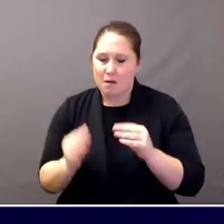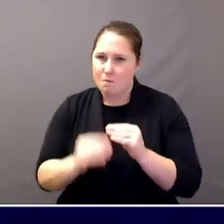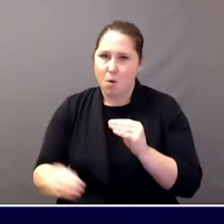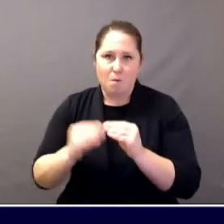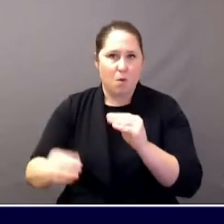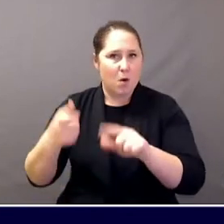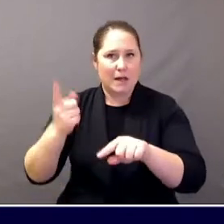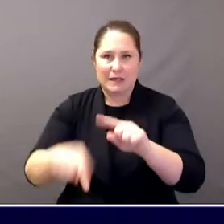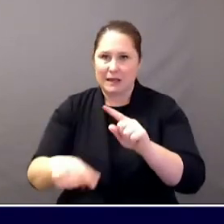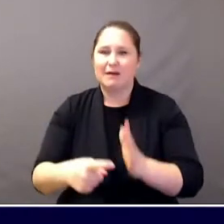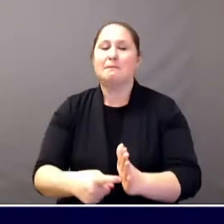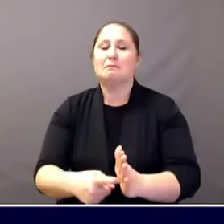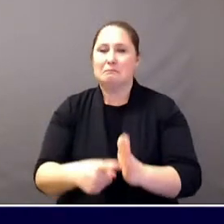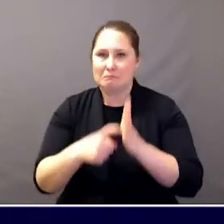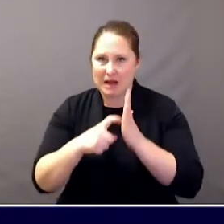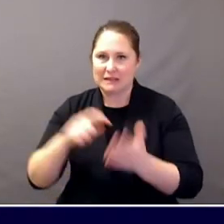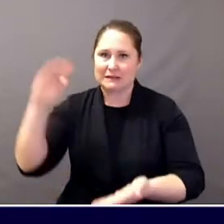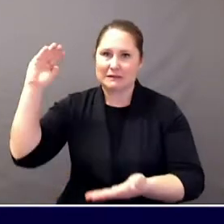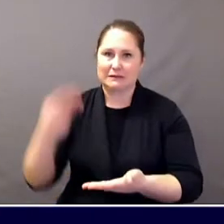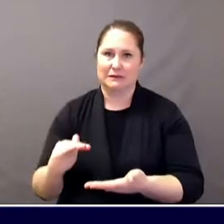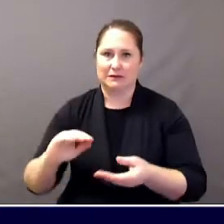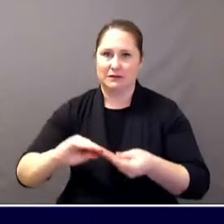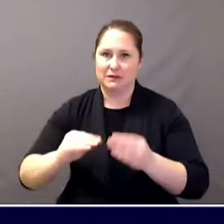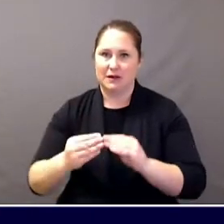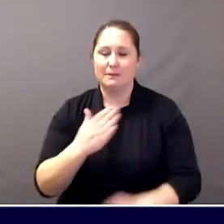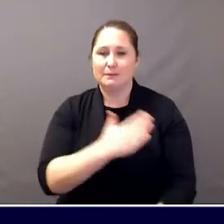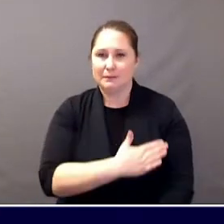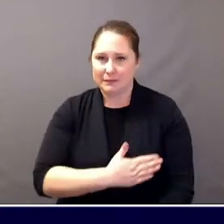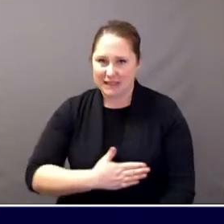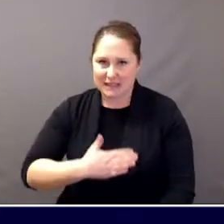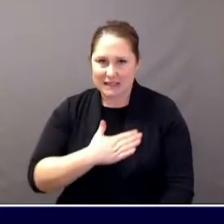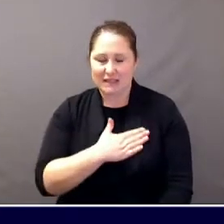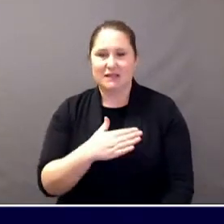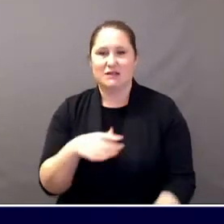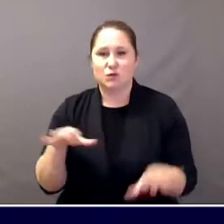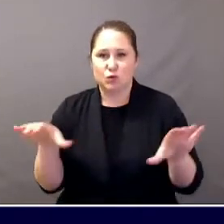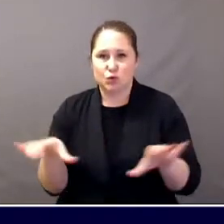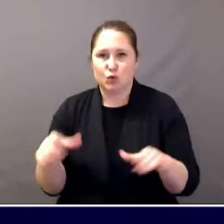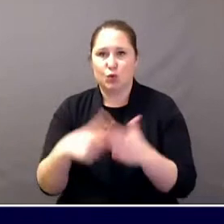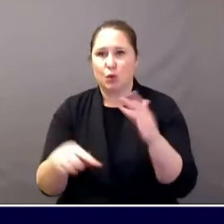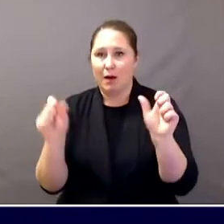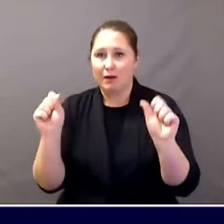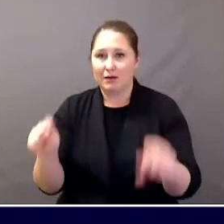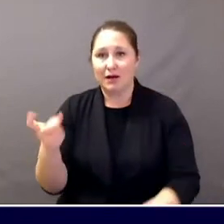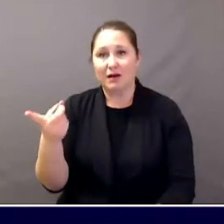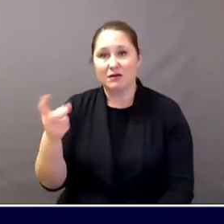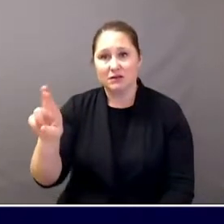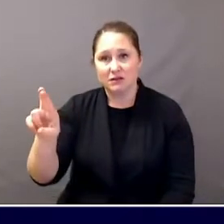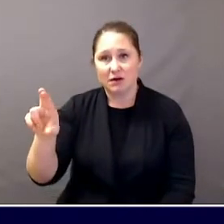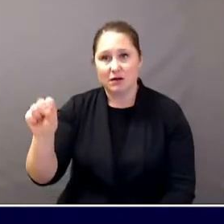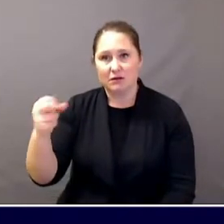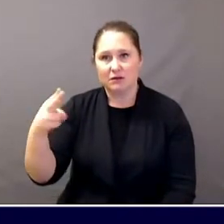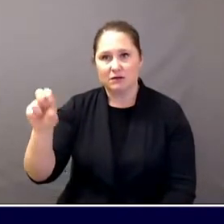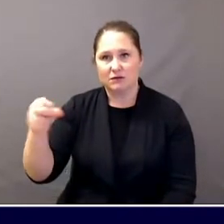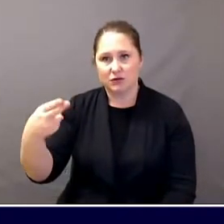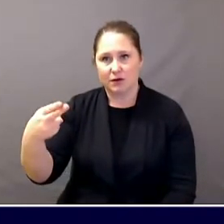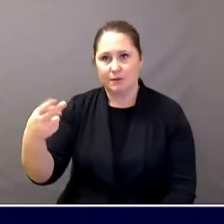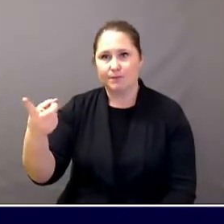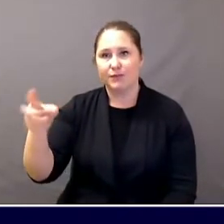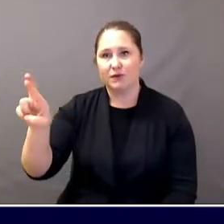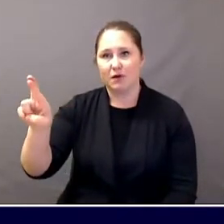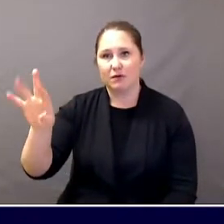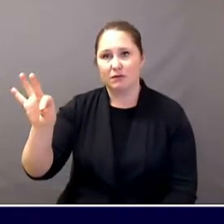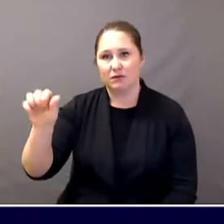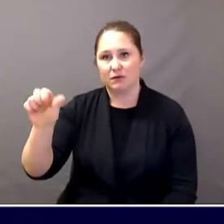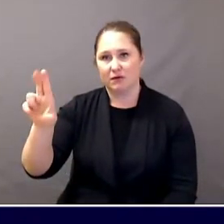you to keep your guard up, take every precaution, as Dr. Shah, Dr. Fauci, and so many others have been advising for